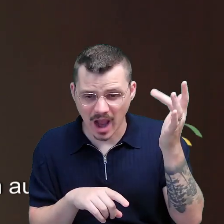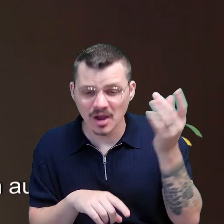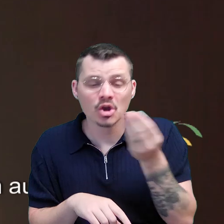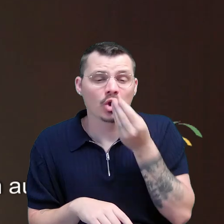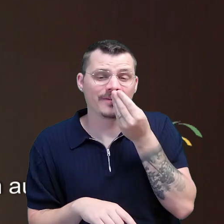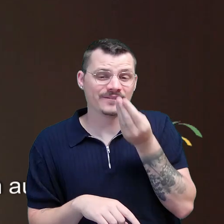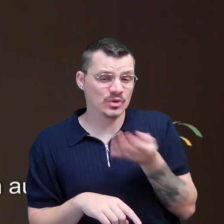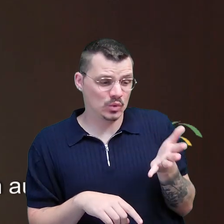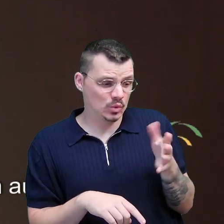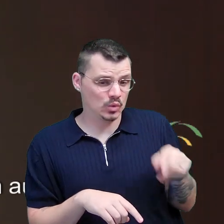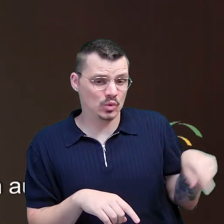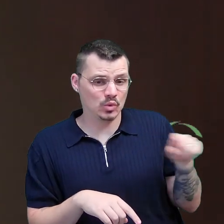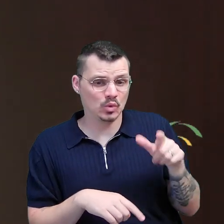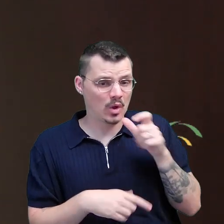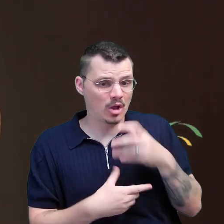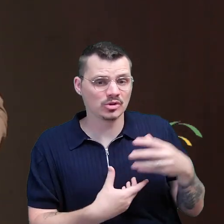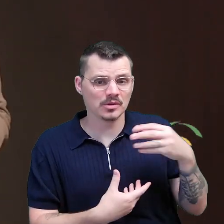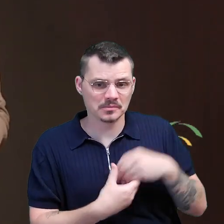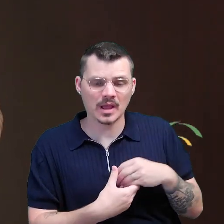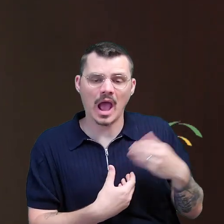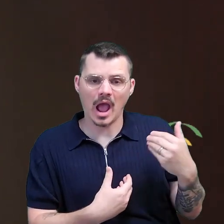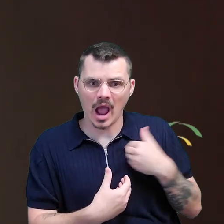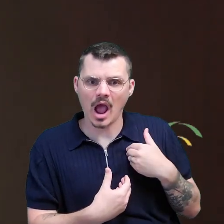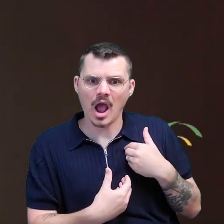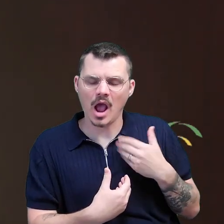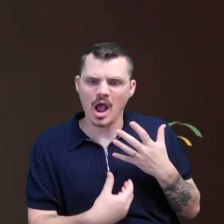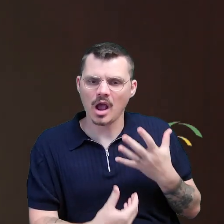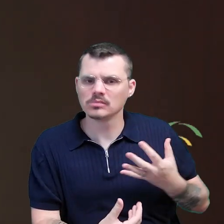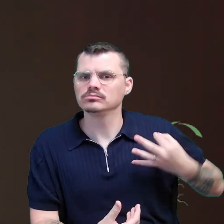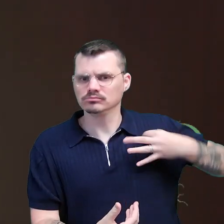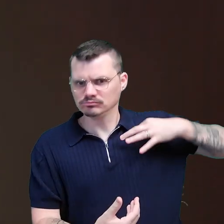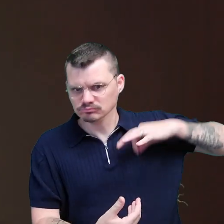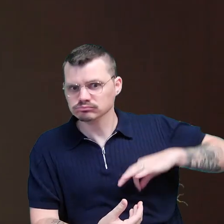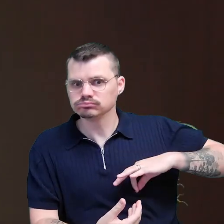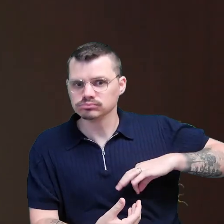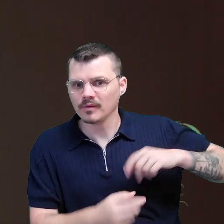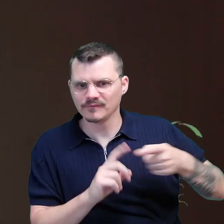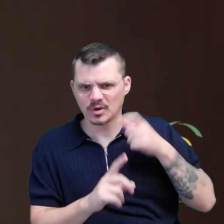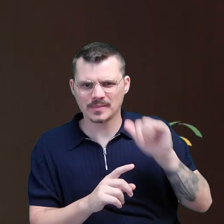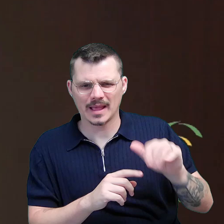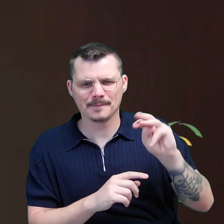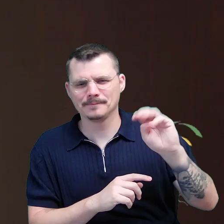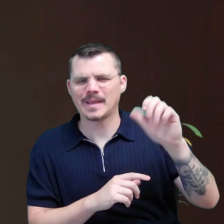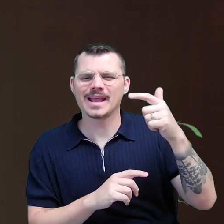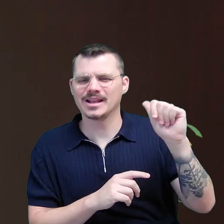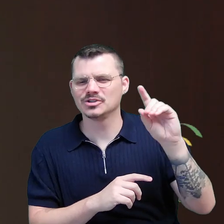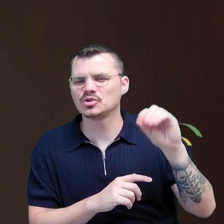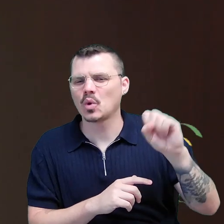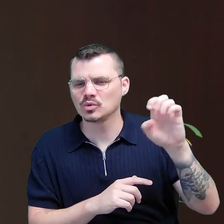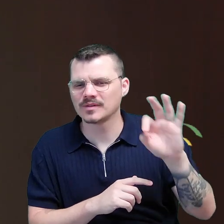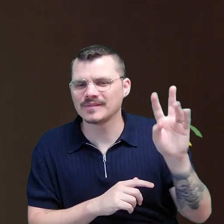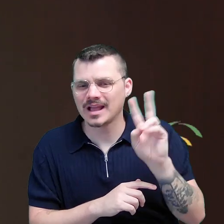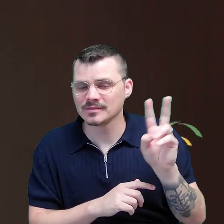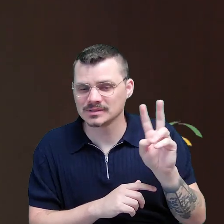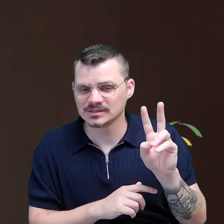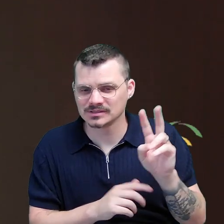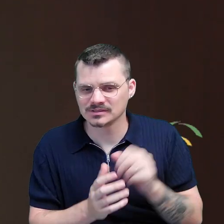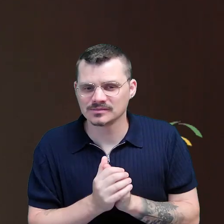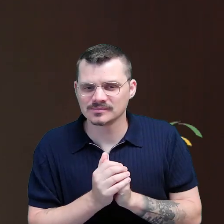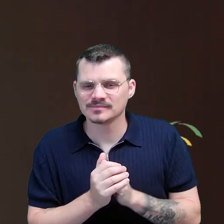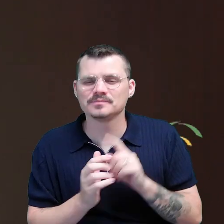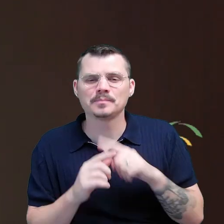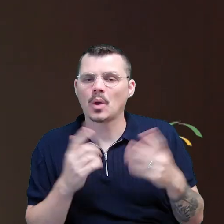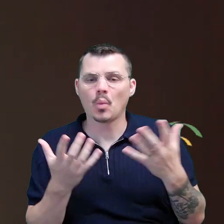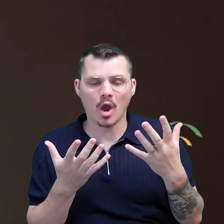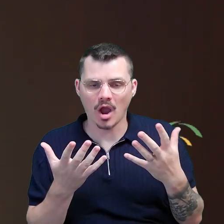a few people with autism had a pretty stupendous benefit from megadoses of vitamins. But